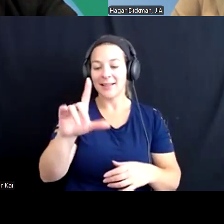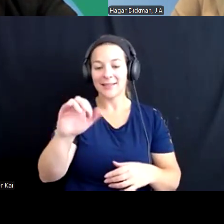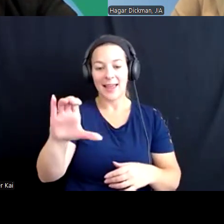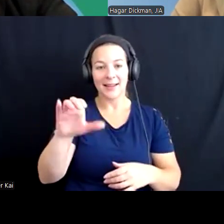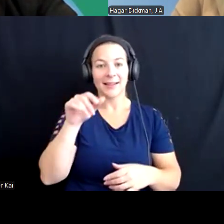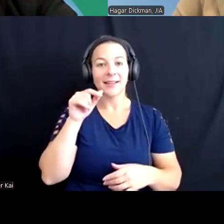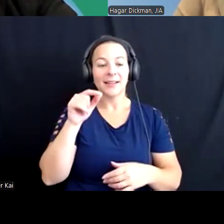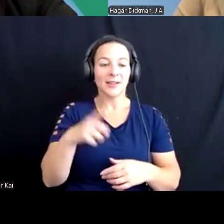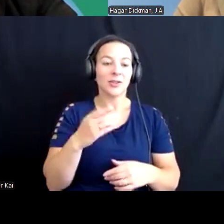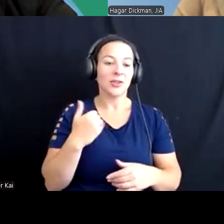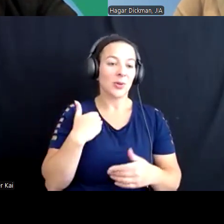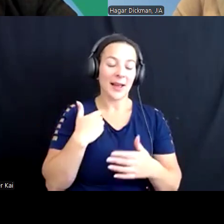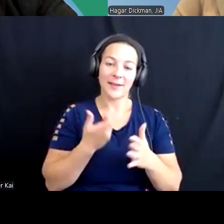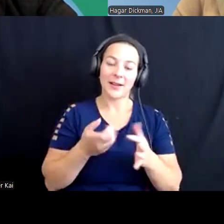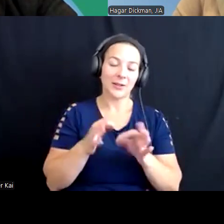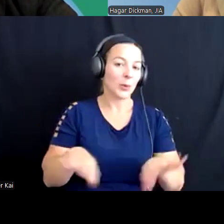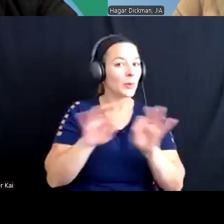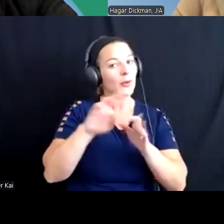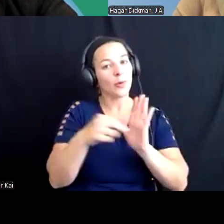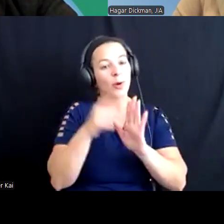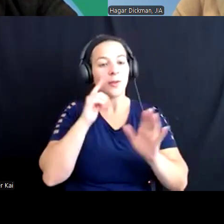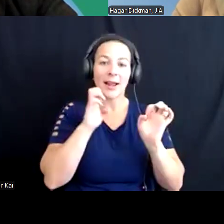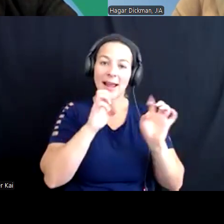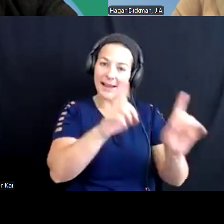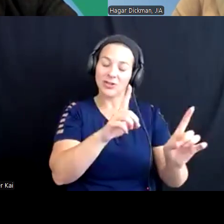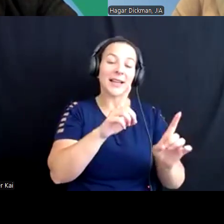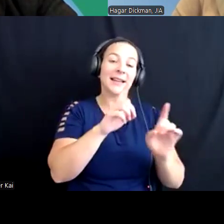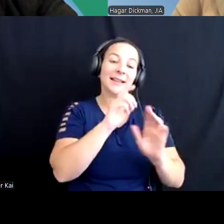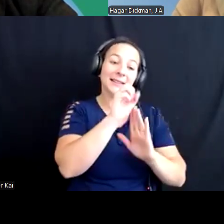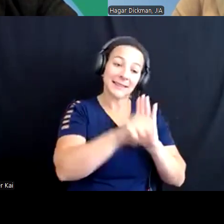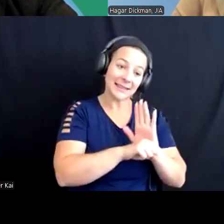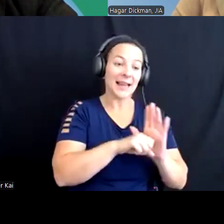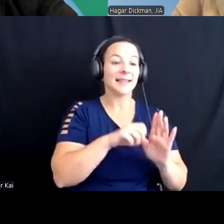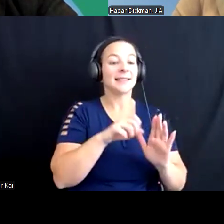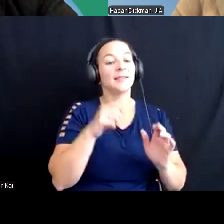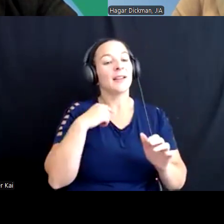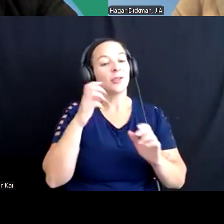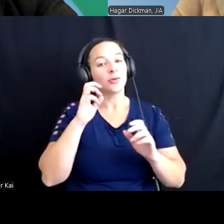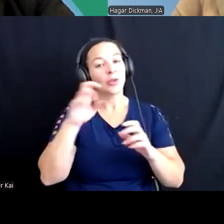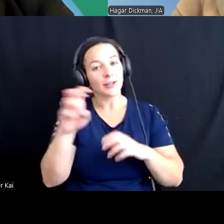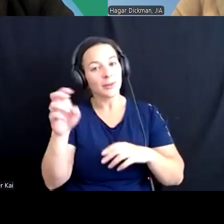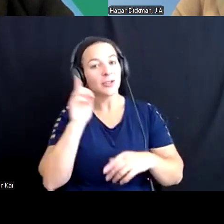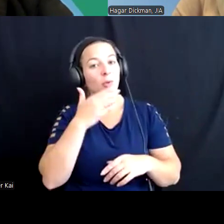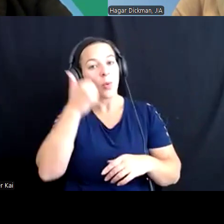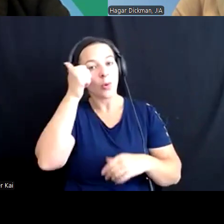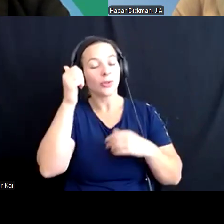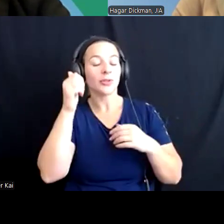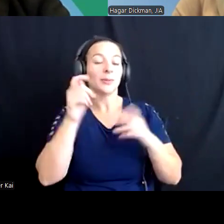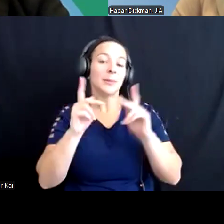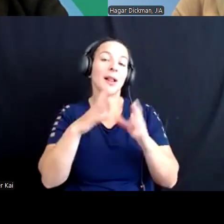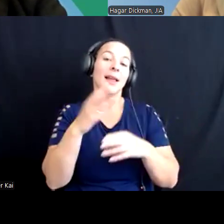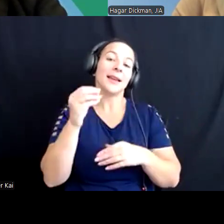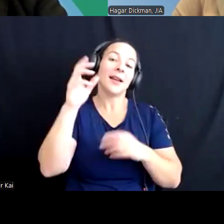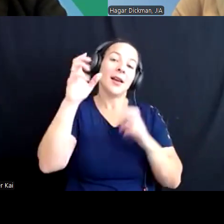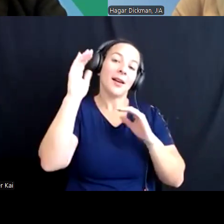educating stakeholders and the state on the transportation needs of older adults and people with disabilities. What do you see as